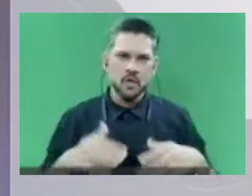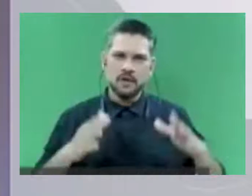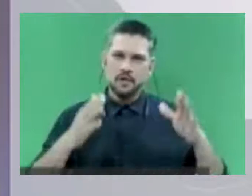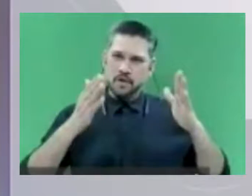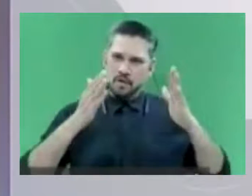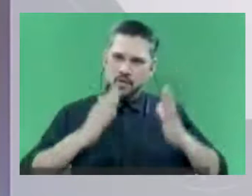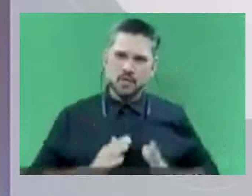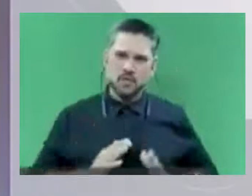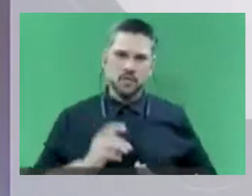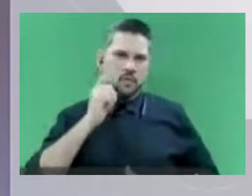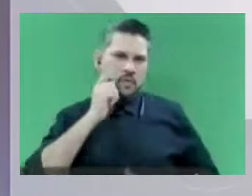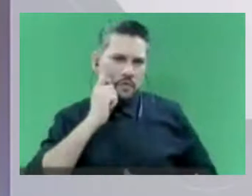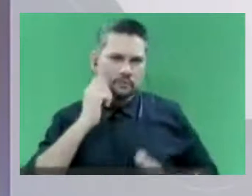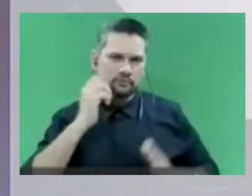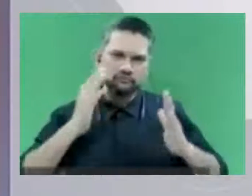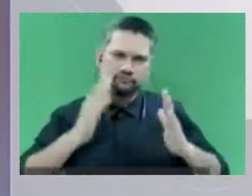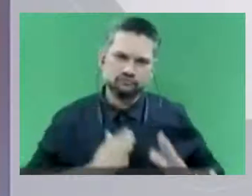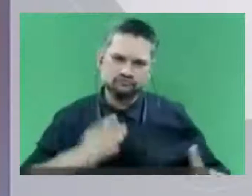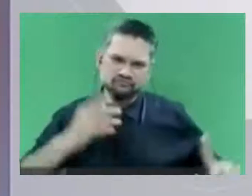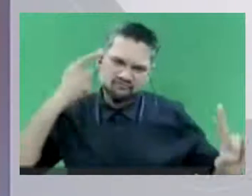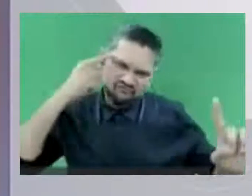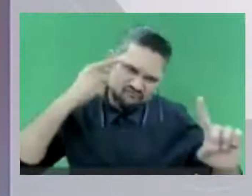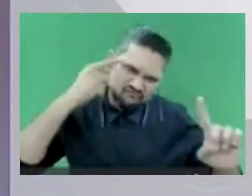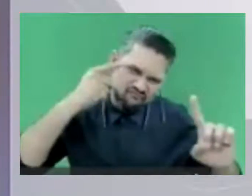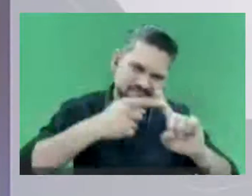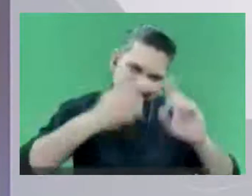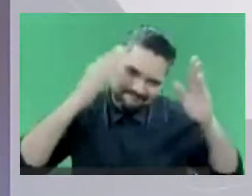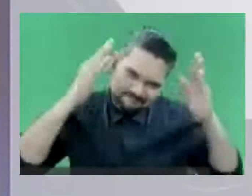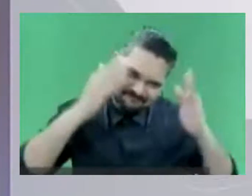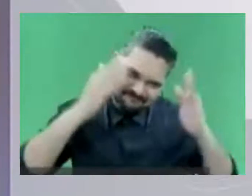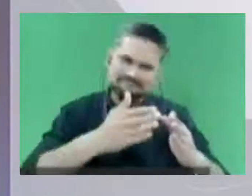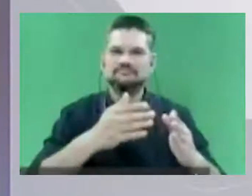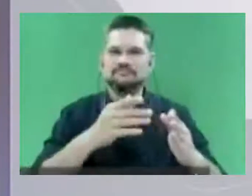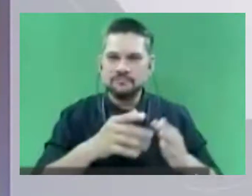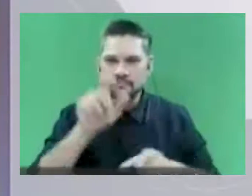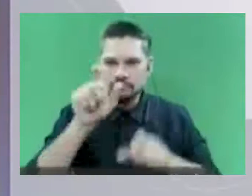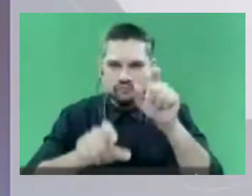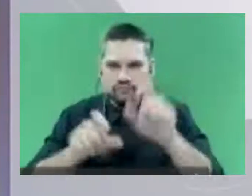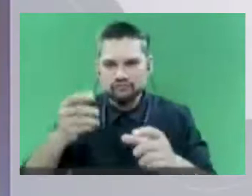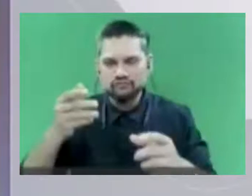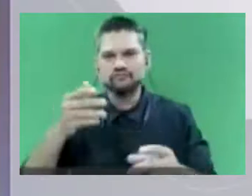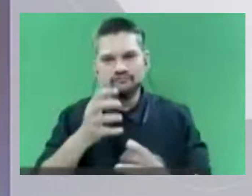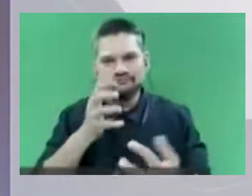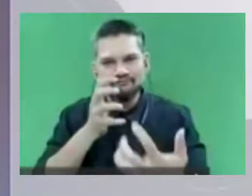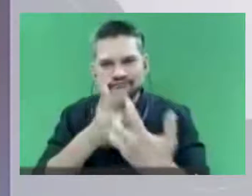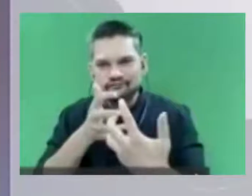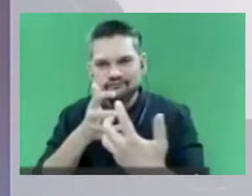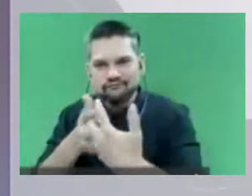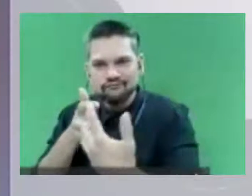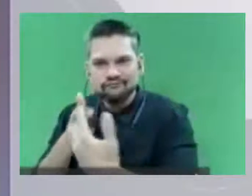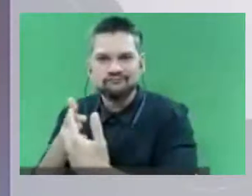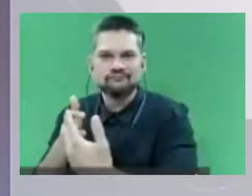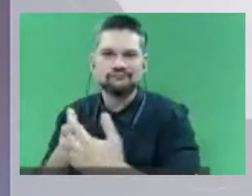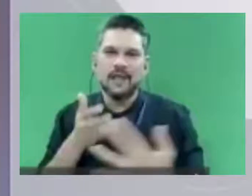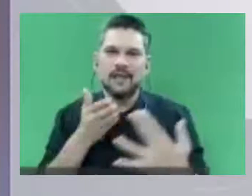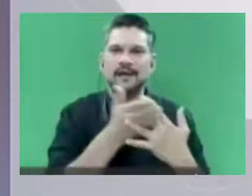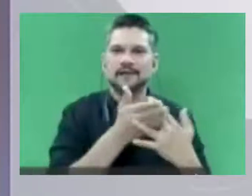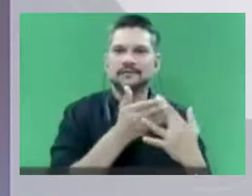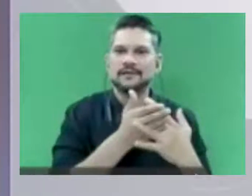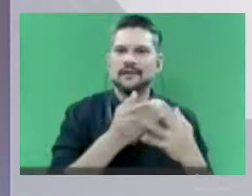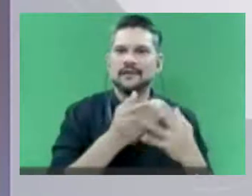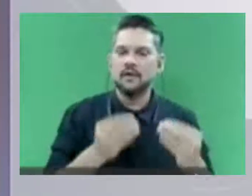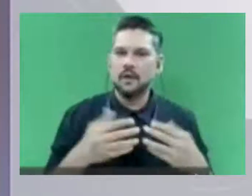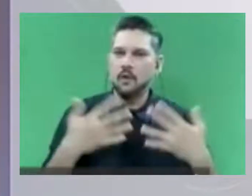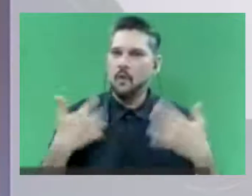design thinking approach. And design thinking is very important when it comes to accessibility issues, and now it's happening. And I'm really